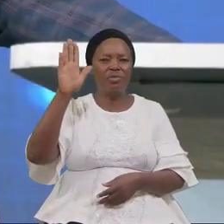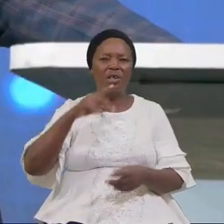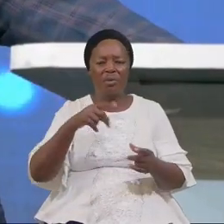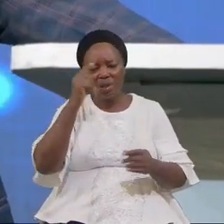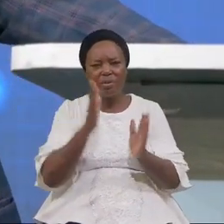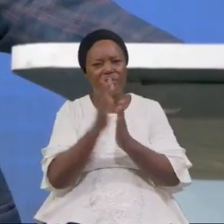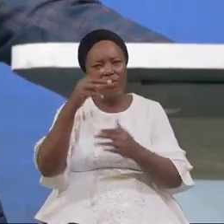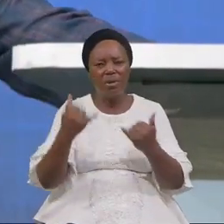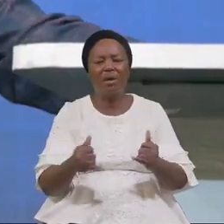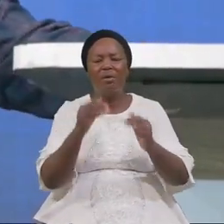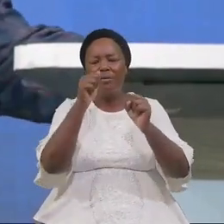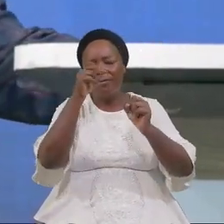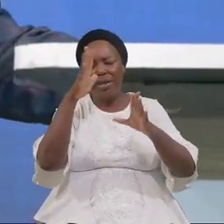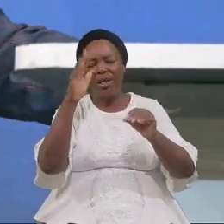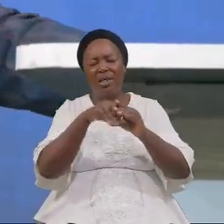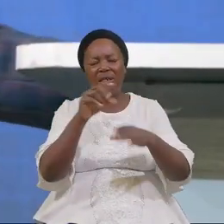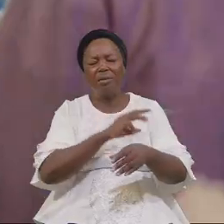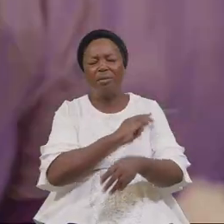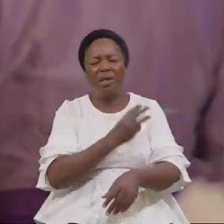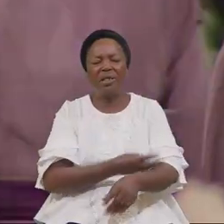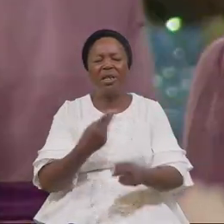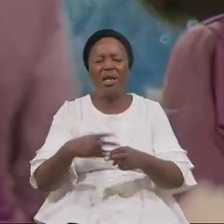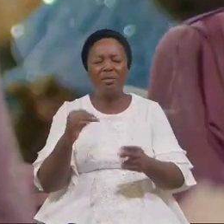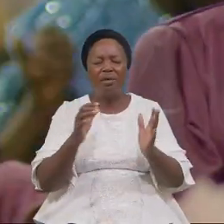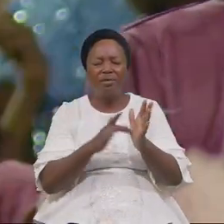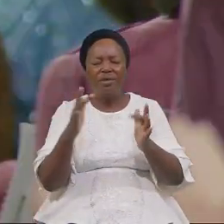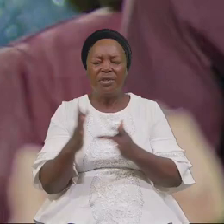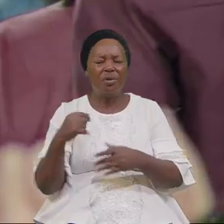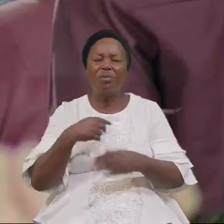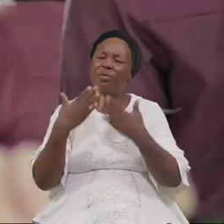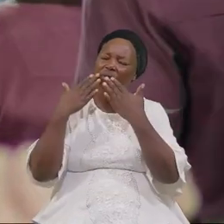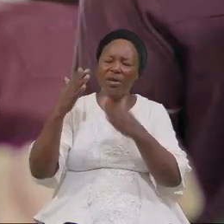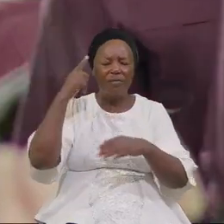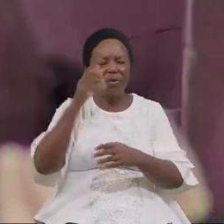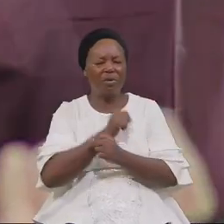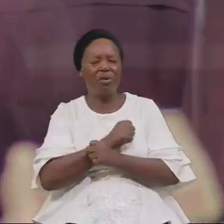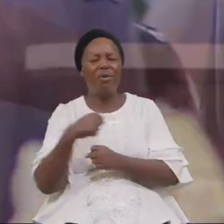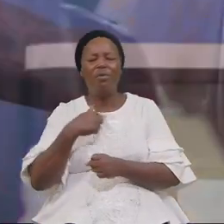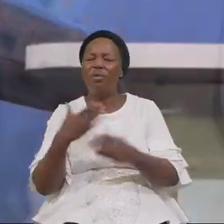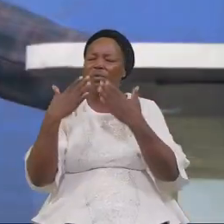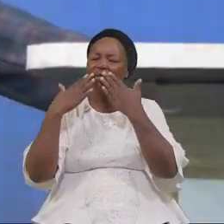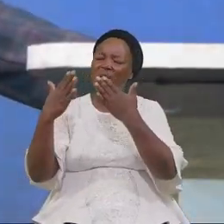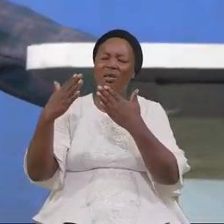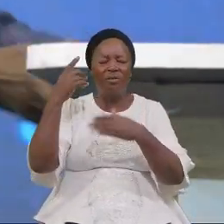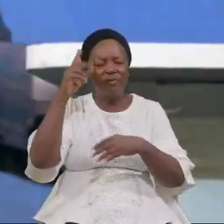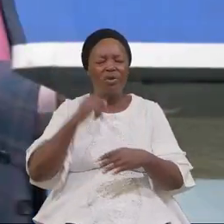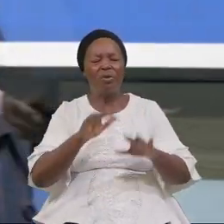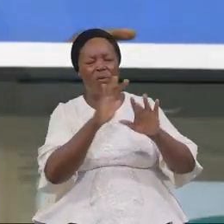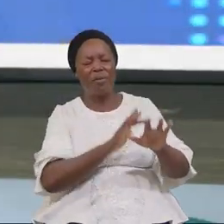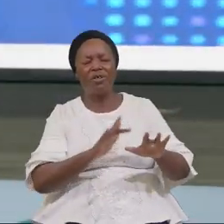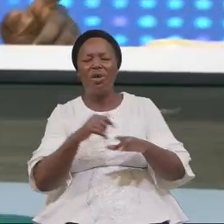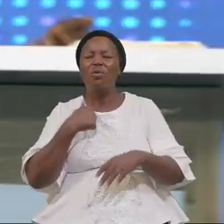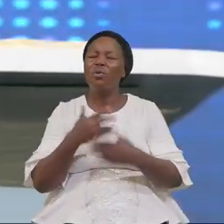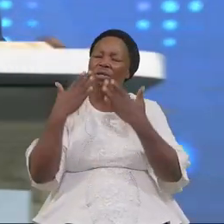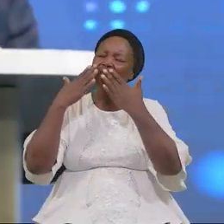Father, in the mighty name of Jesus, we thank you for your love. We thank you for your compassion. We thank